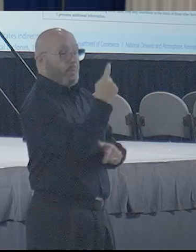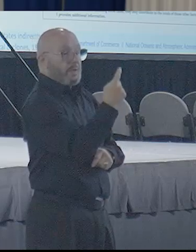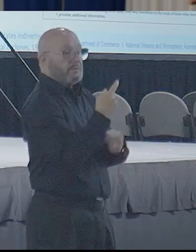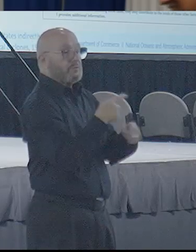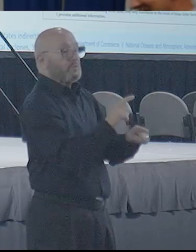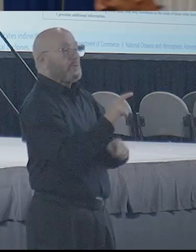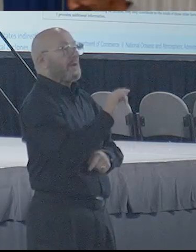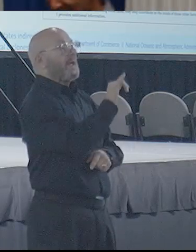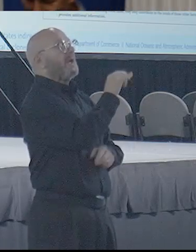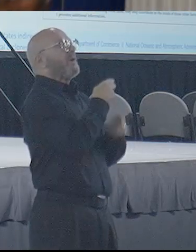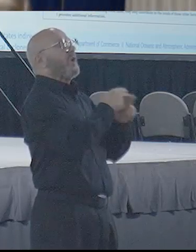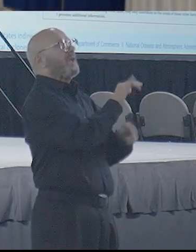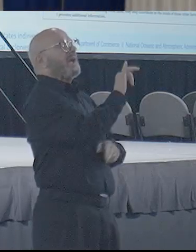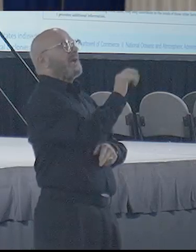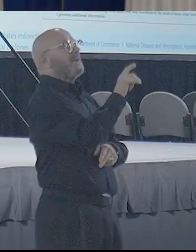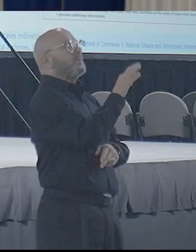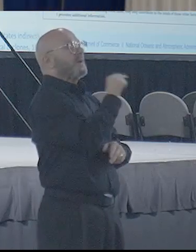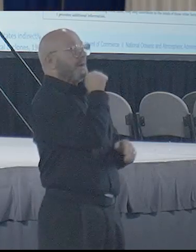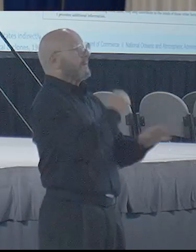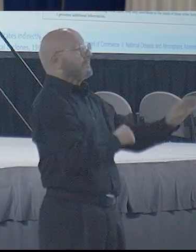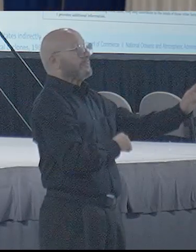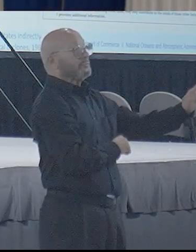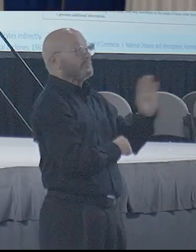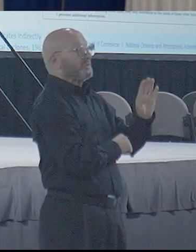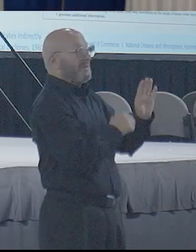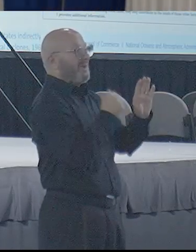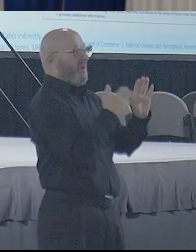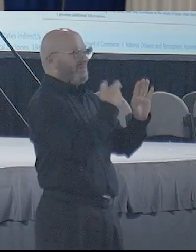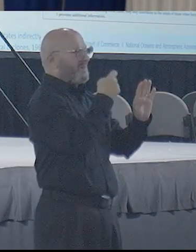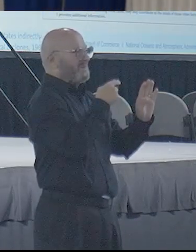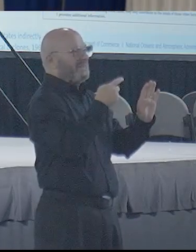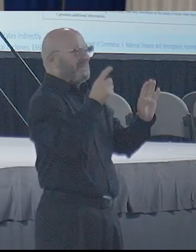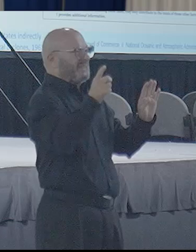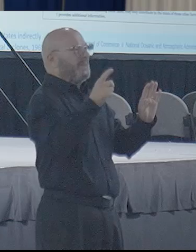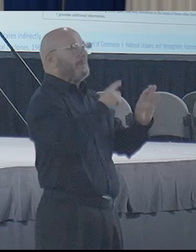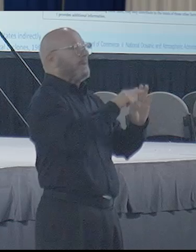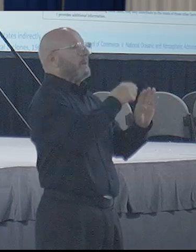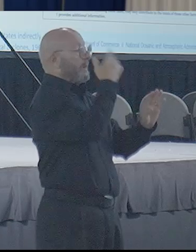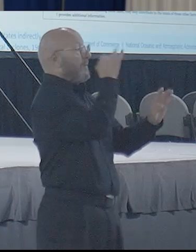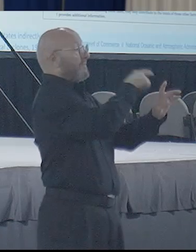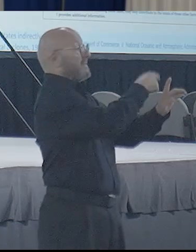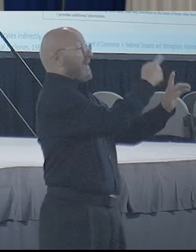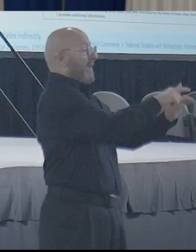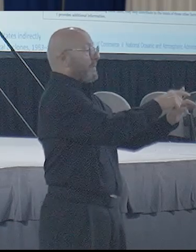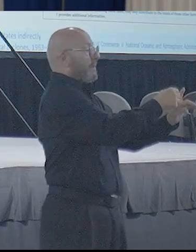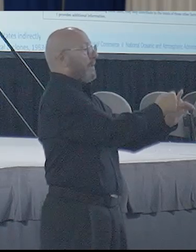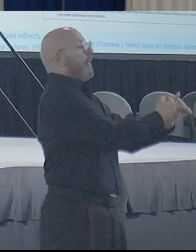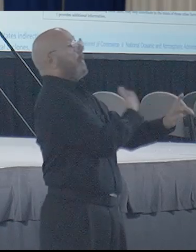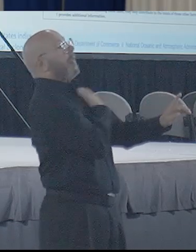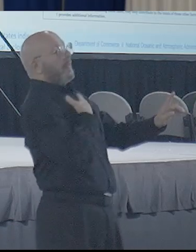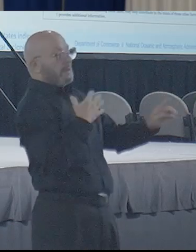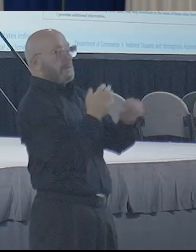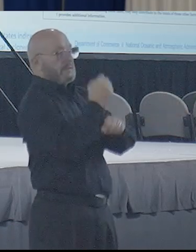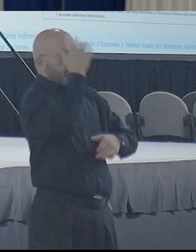an indirect fatality. So we count both of these, the direct fatalities that come from wind, water, tornadoes, and then we